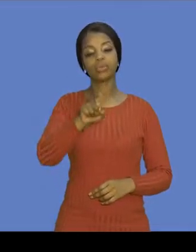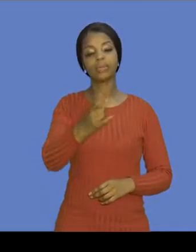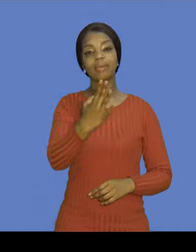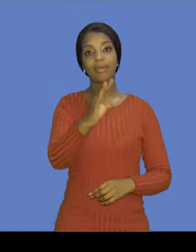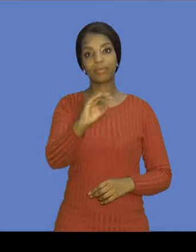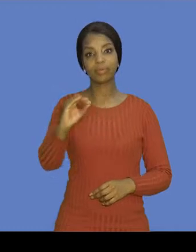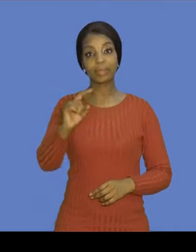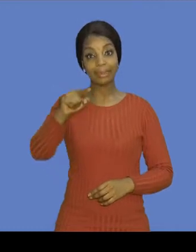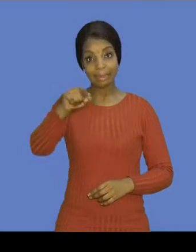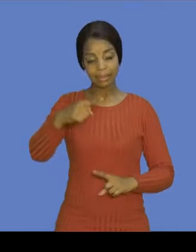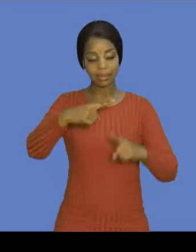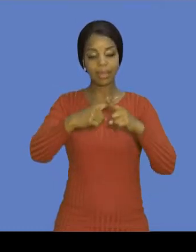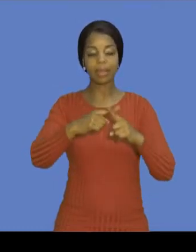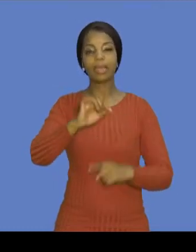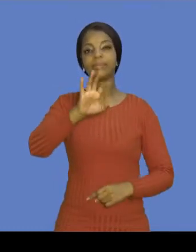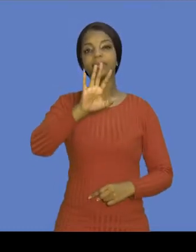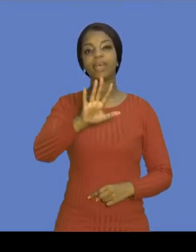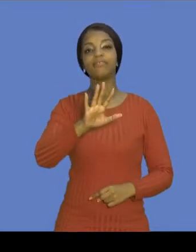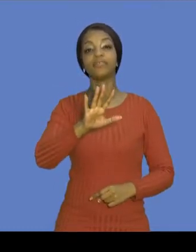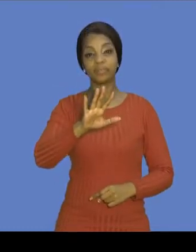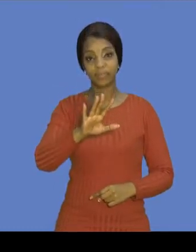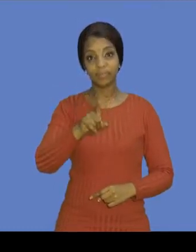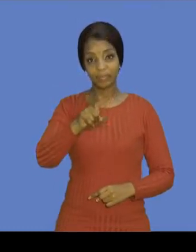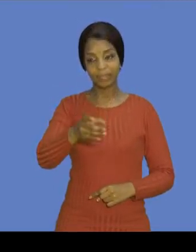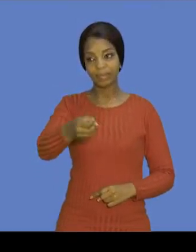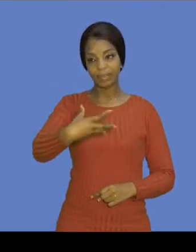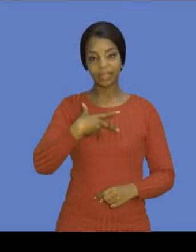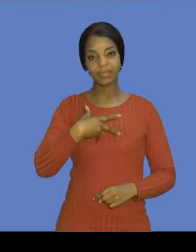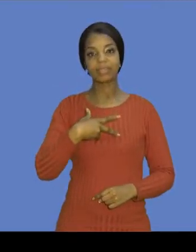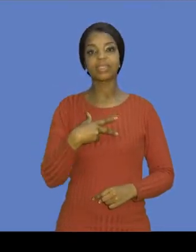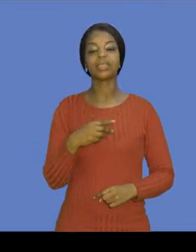be multiplied by 5, and this will give us